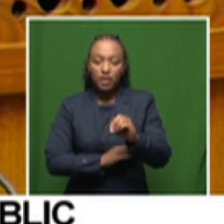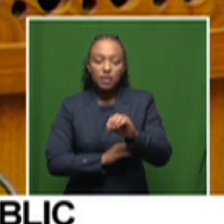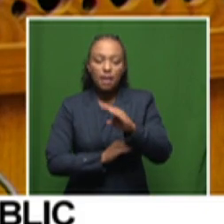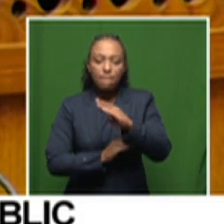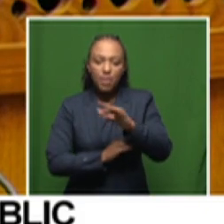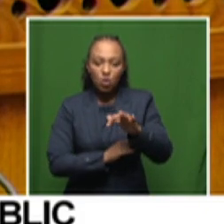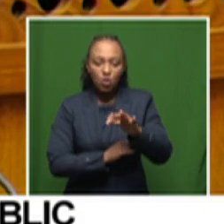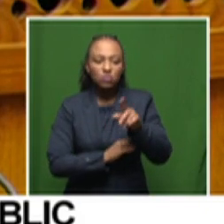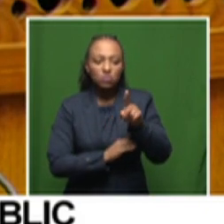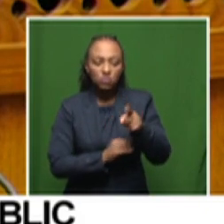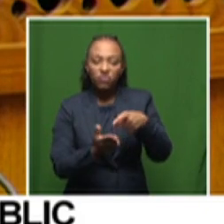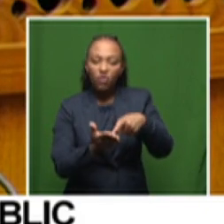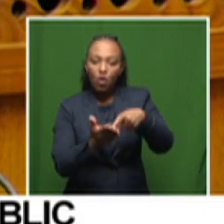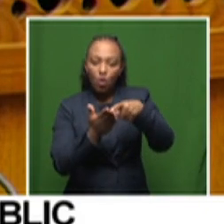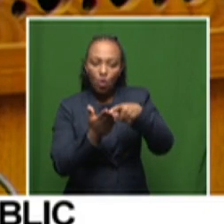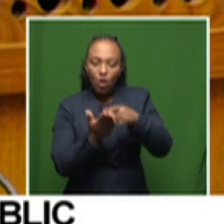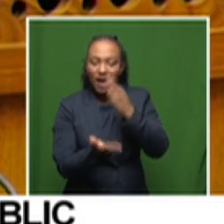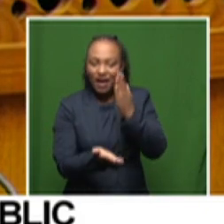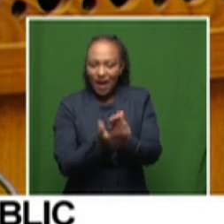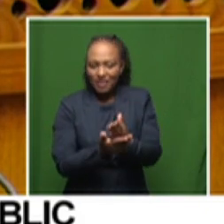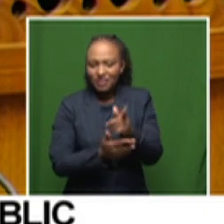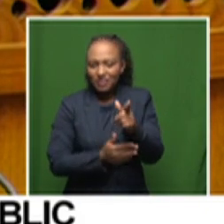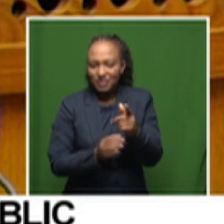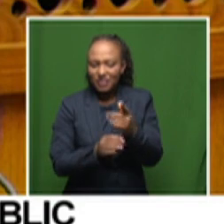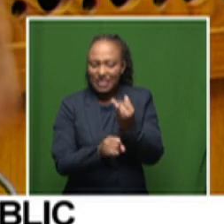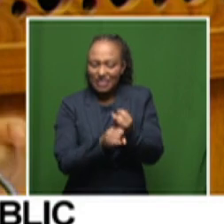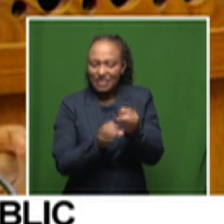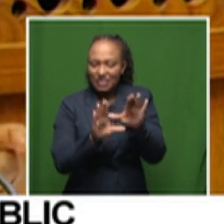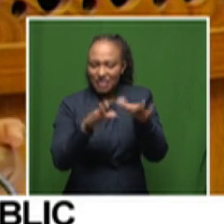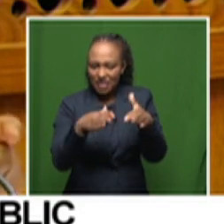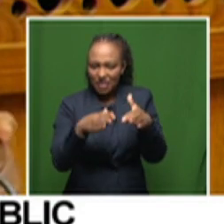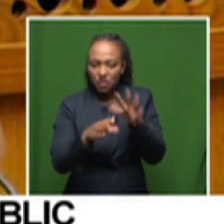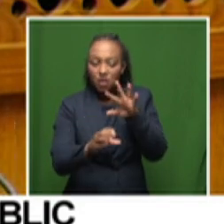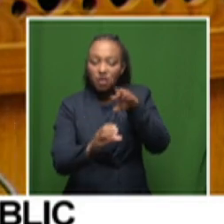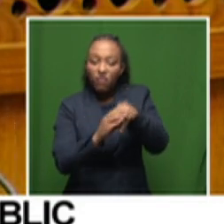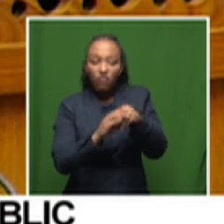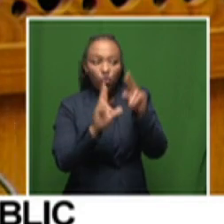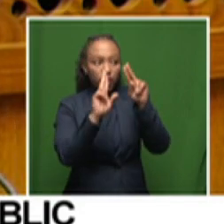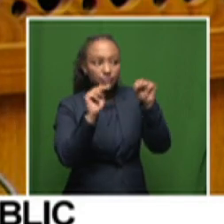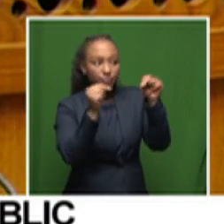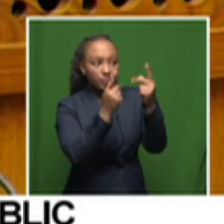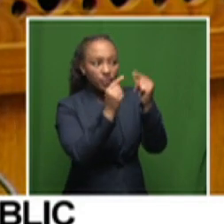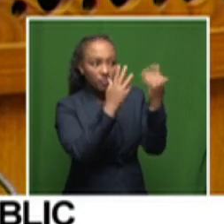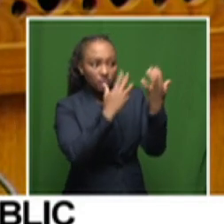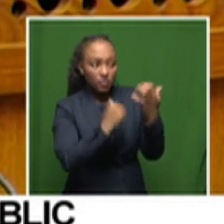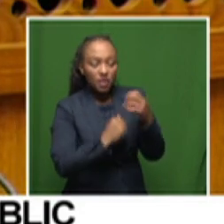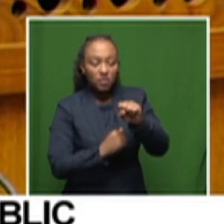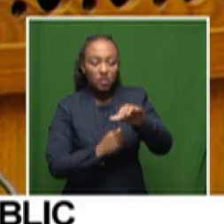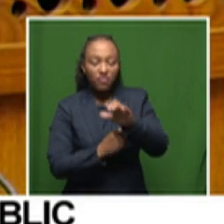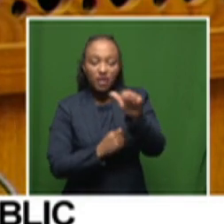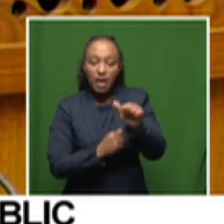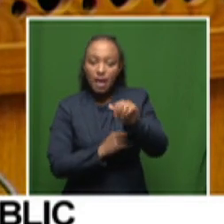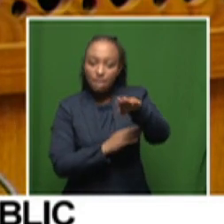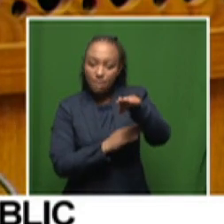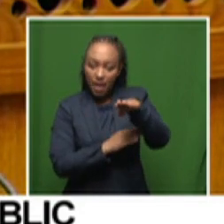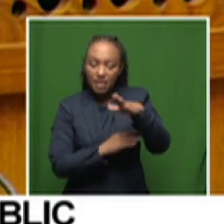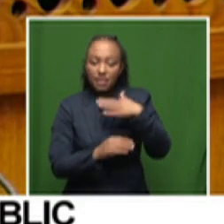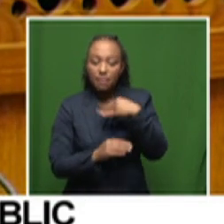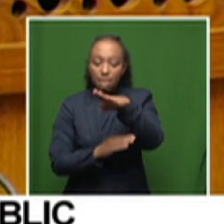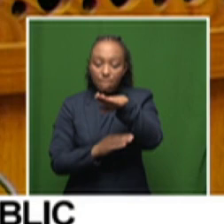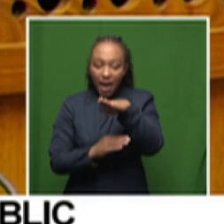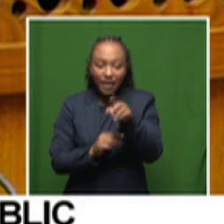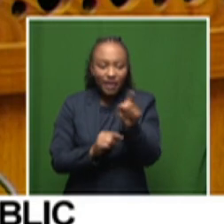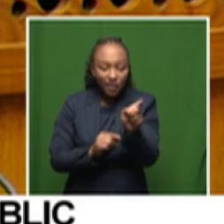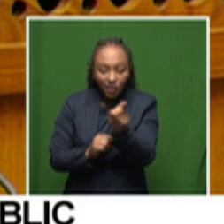credit guarantee scheme, a scheme involving the National Treasury, South African Reserve Bank, and the banking